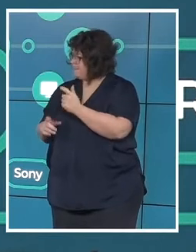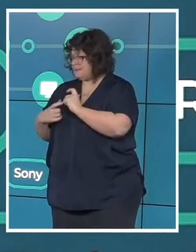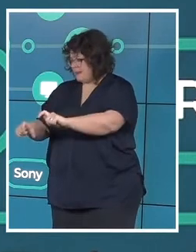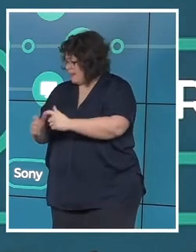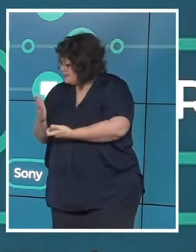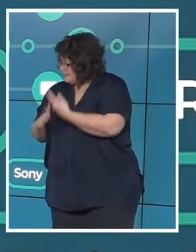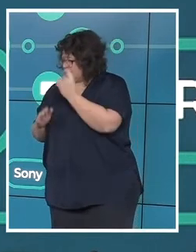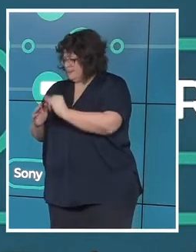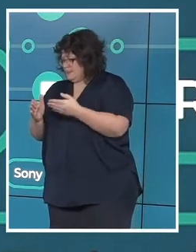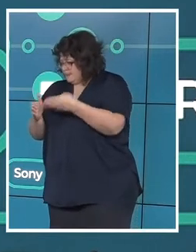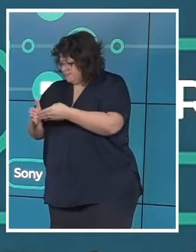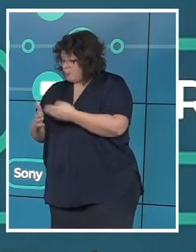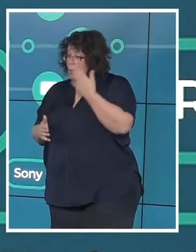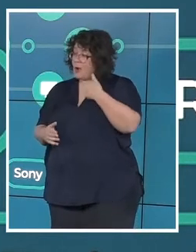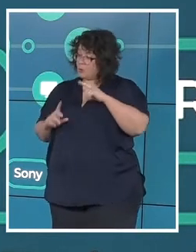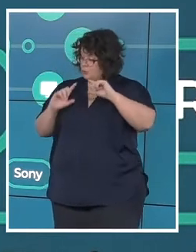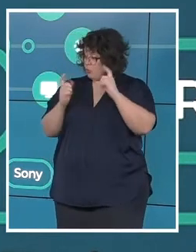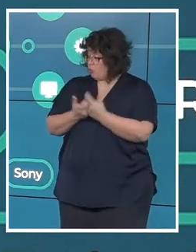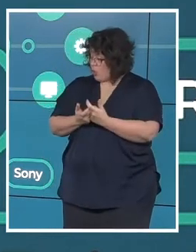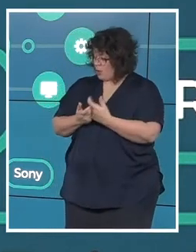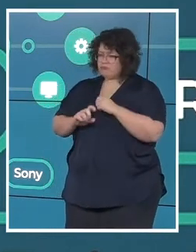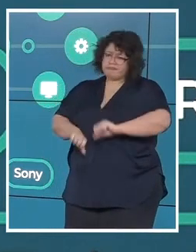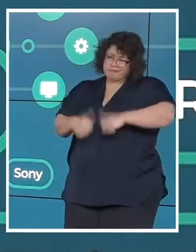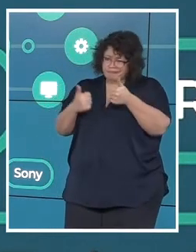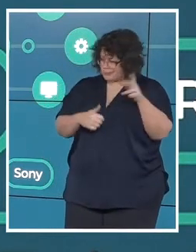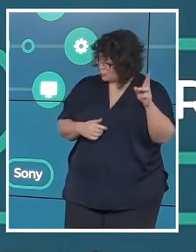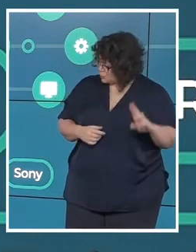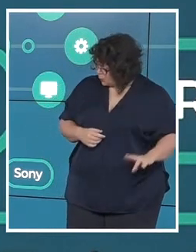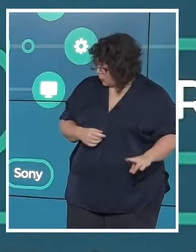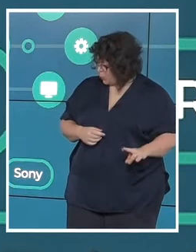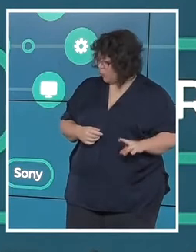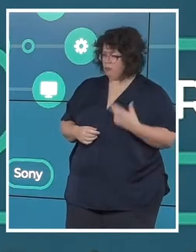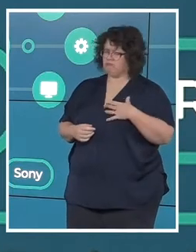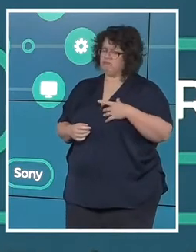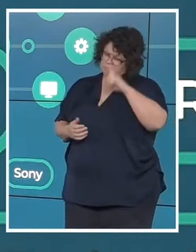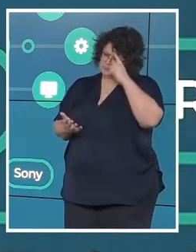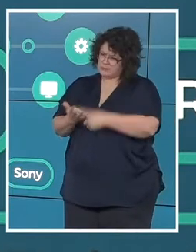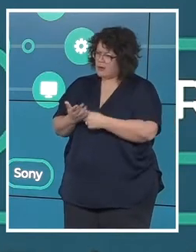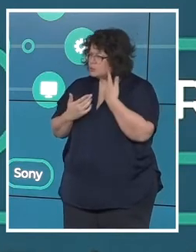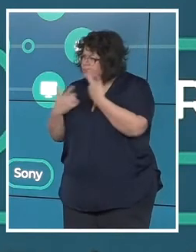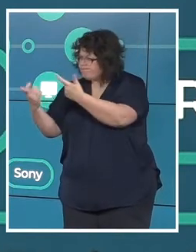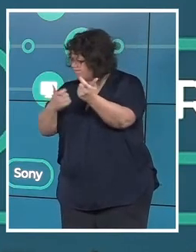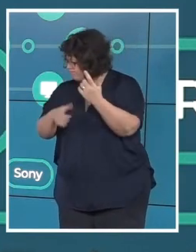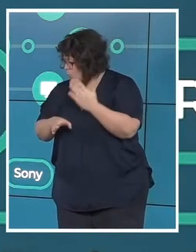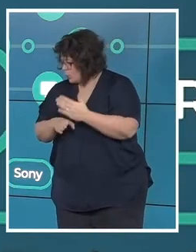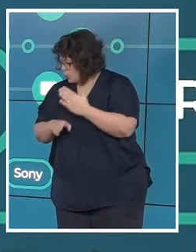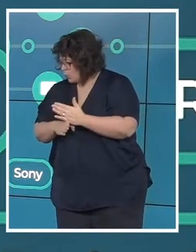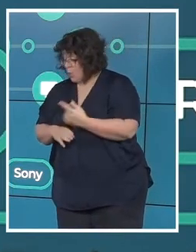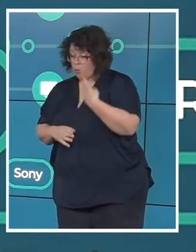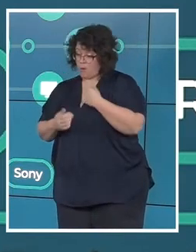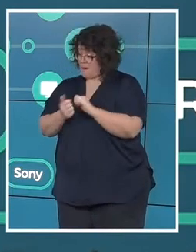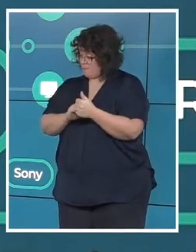work too. And one of my friends told me, I know a place where you can get a job, Alaska.